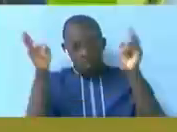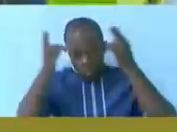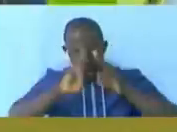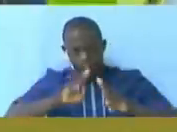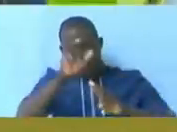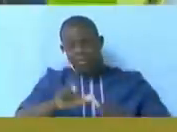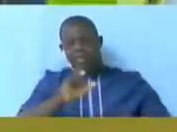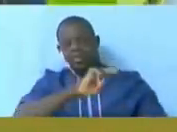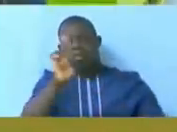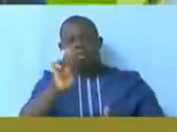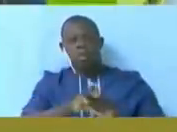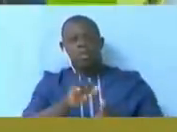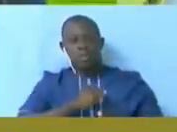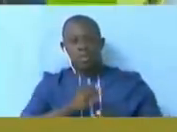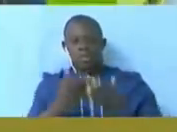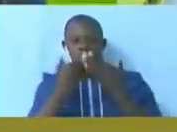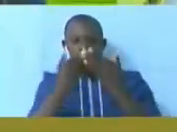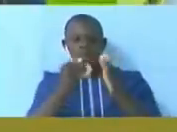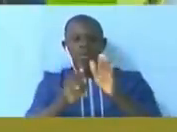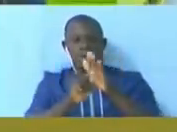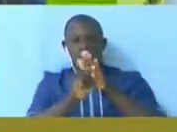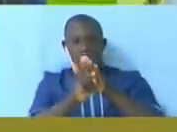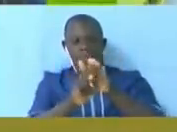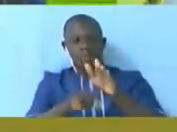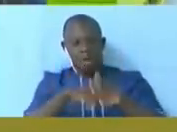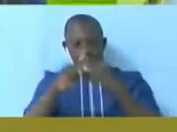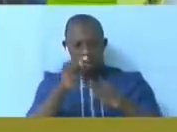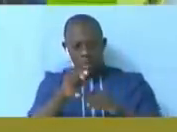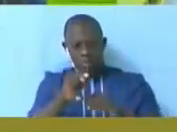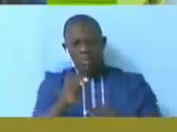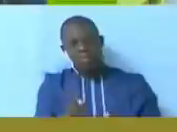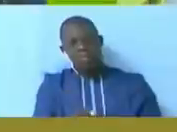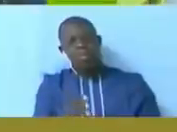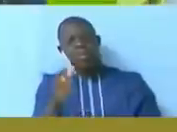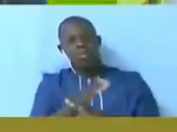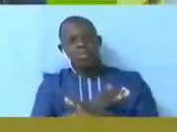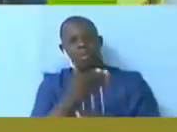I give you a case in point. He said, an elderly